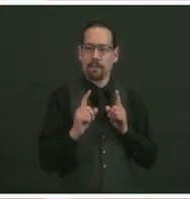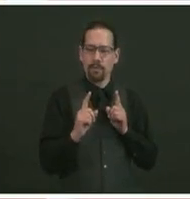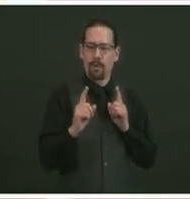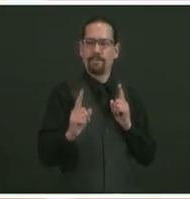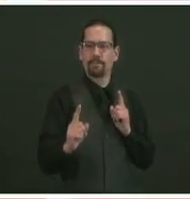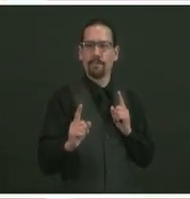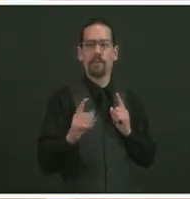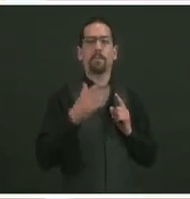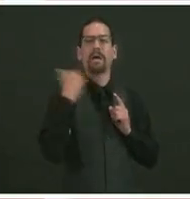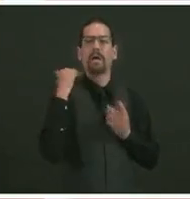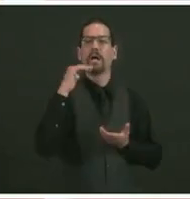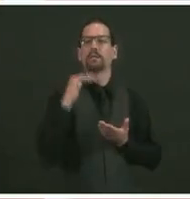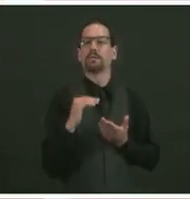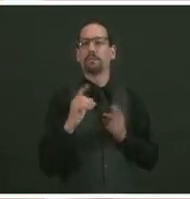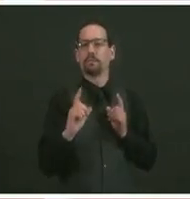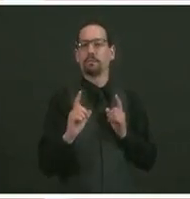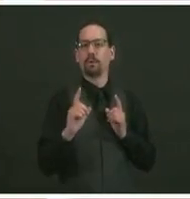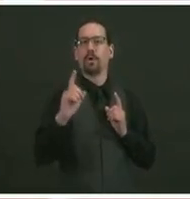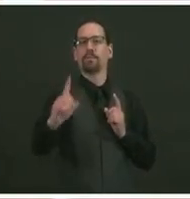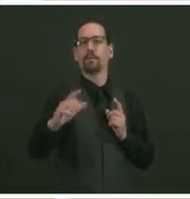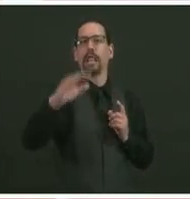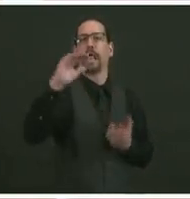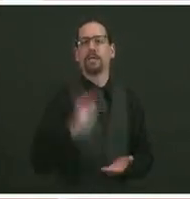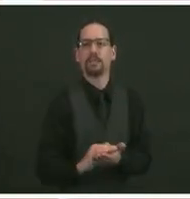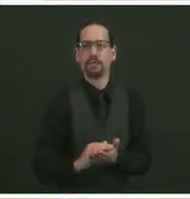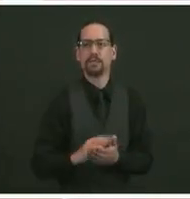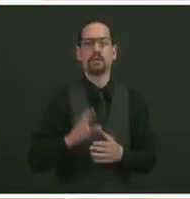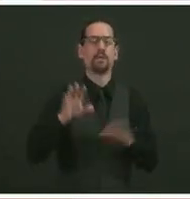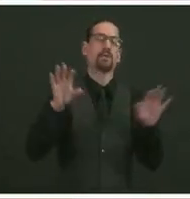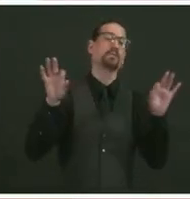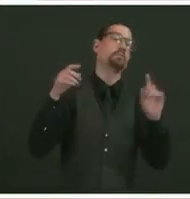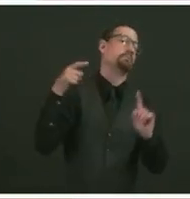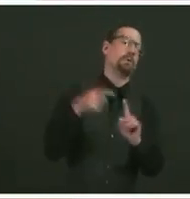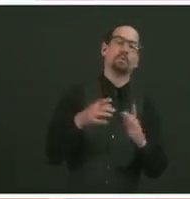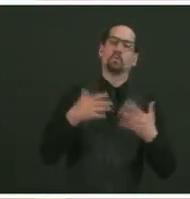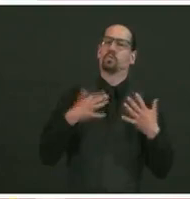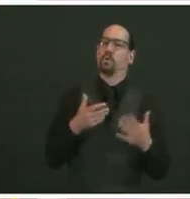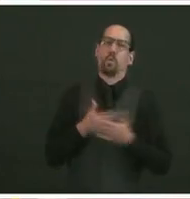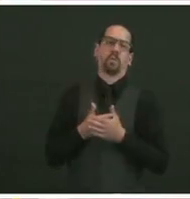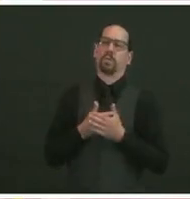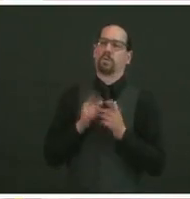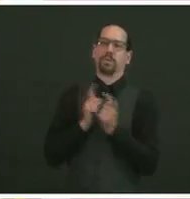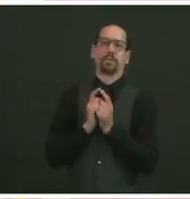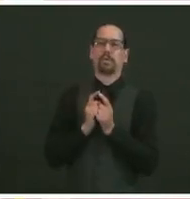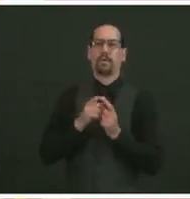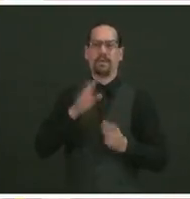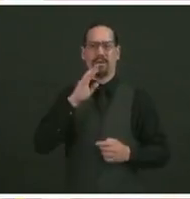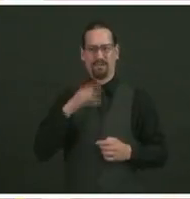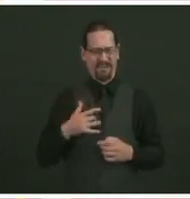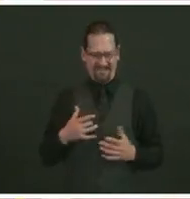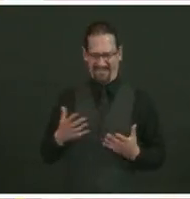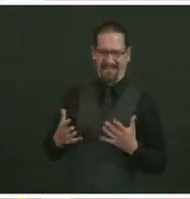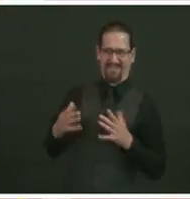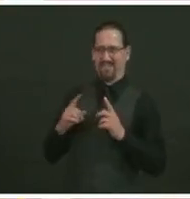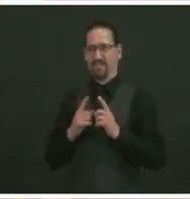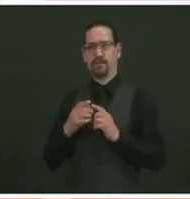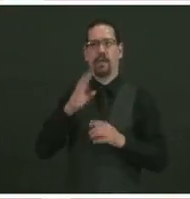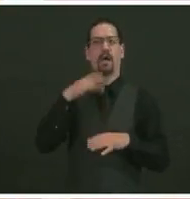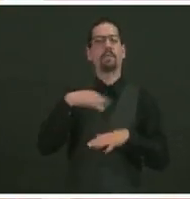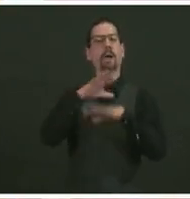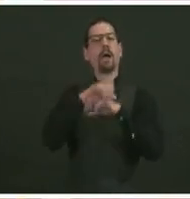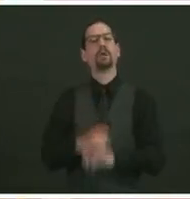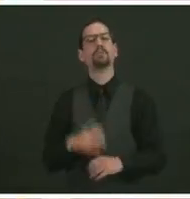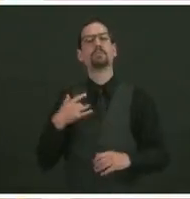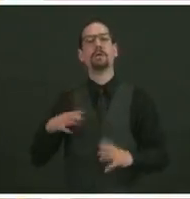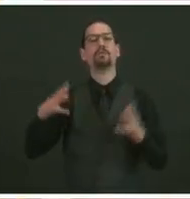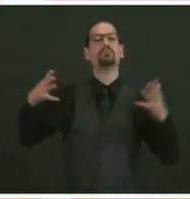it's really important not to be near each other. And by the way, I get how unnatural that is, by the way. Like, we've grown up as a culture walking side by side each other.